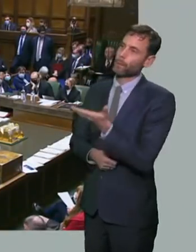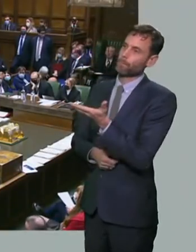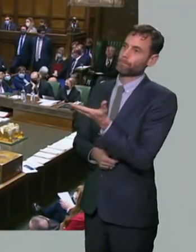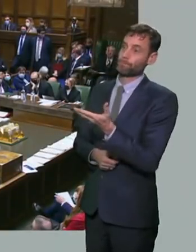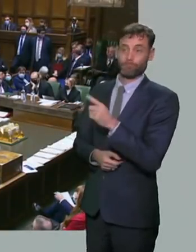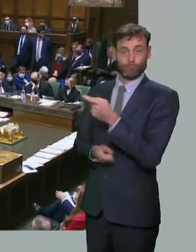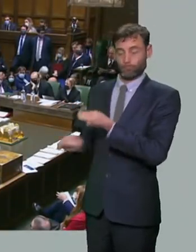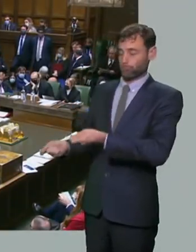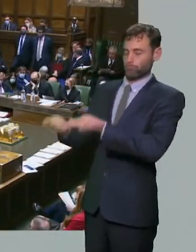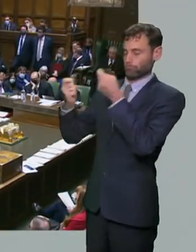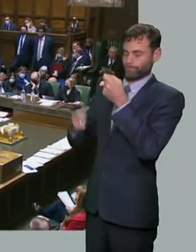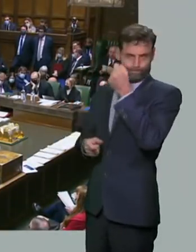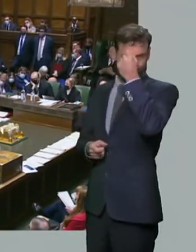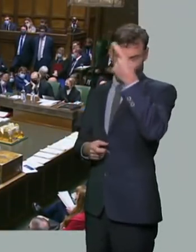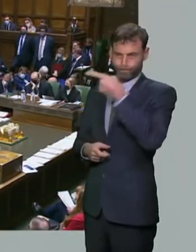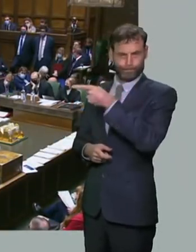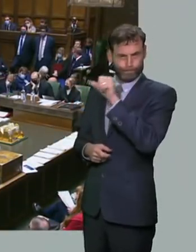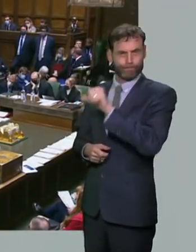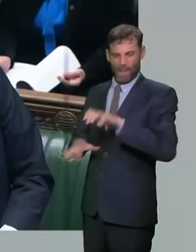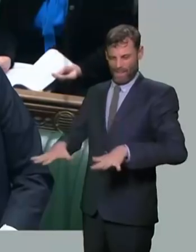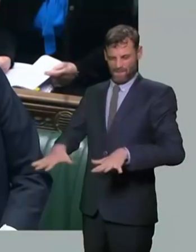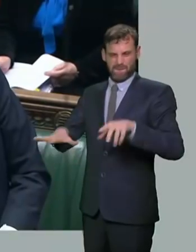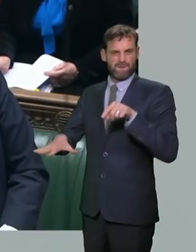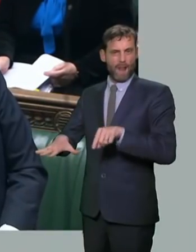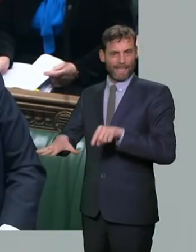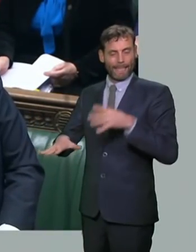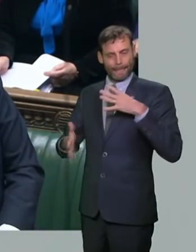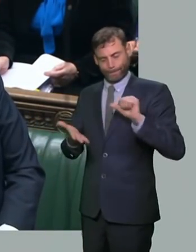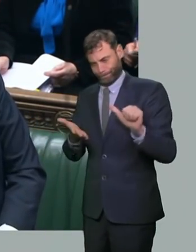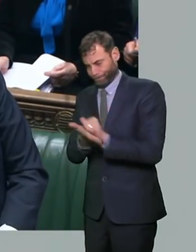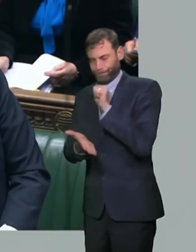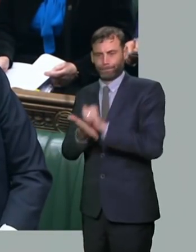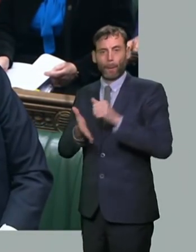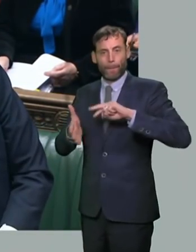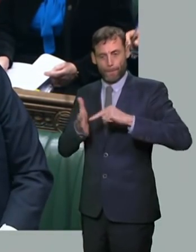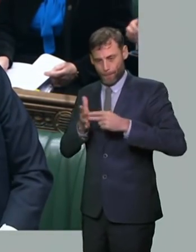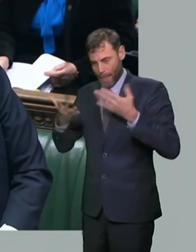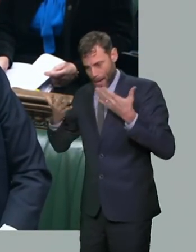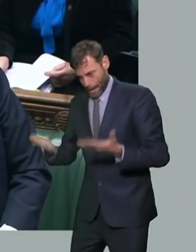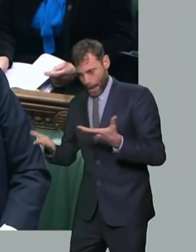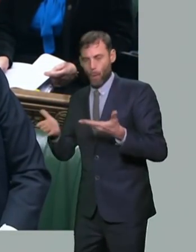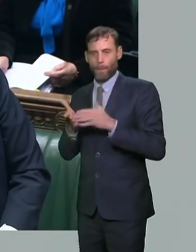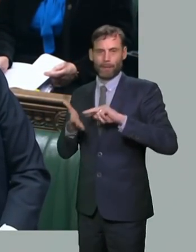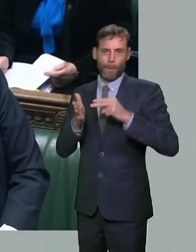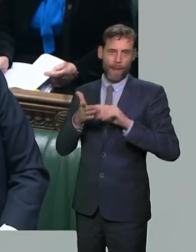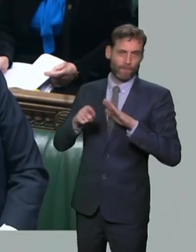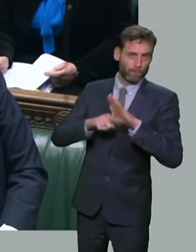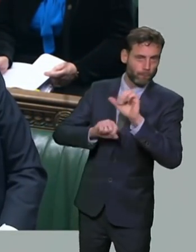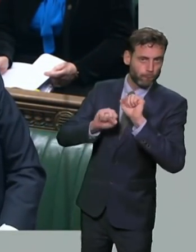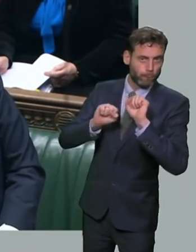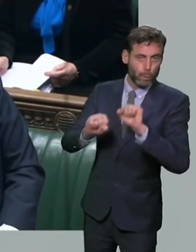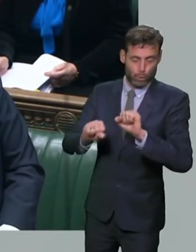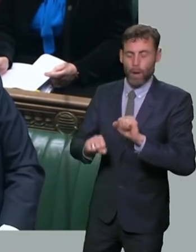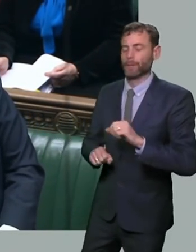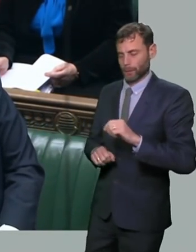friend is absolutely right to raise flooding, Mr. Speaker, and she's right about short and long-term solutions, and that's why I'm proud, amongst other things, to have helped instigate